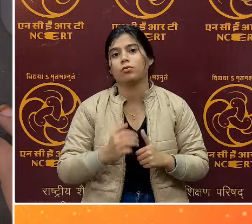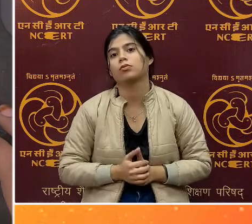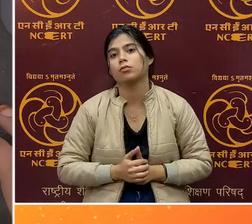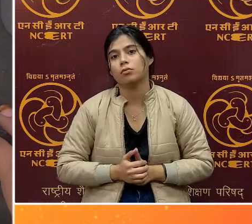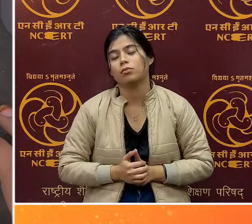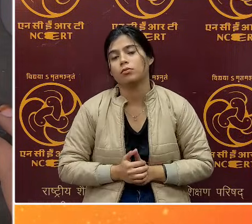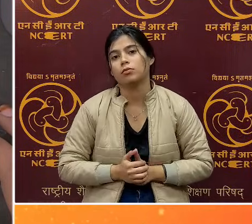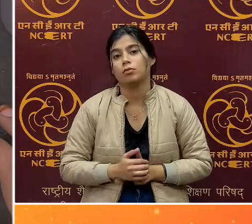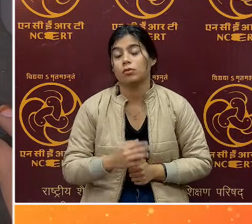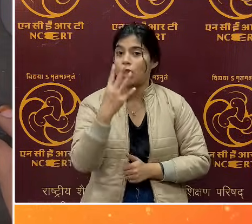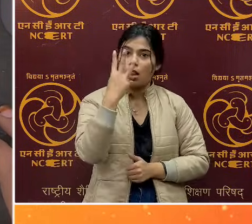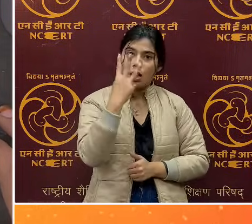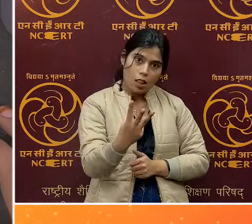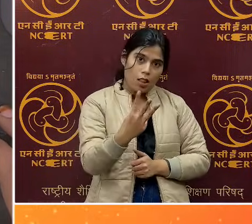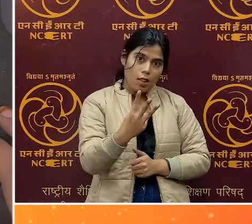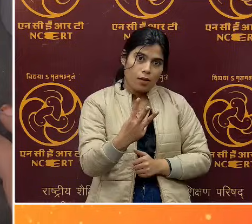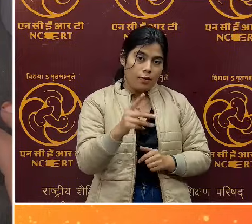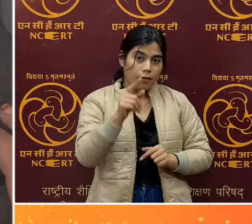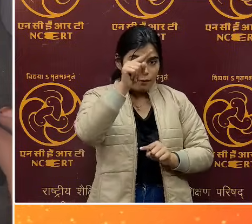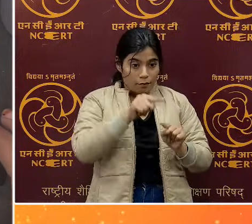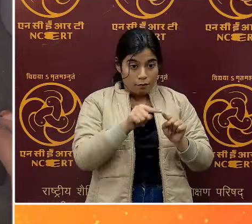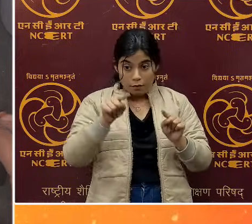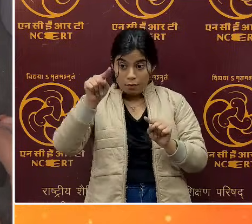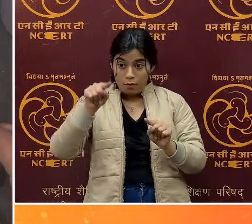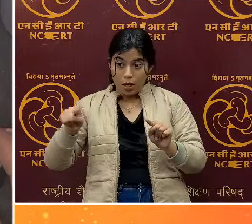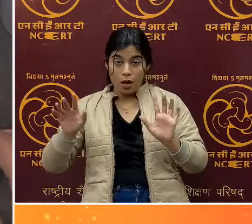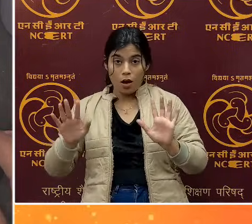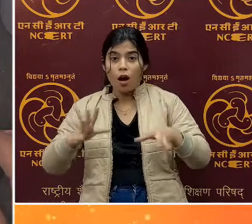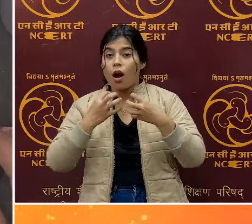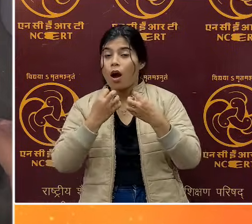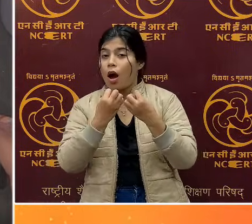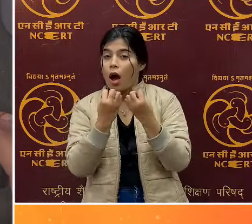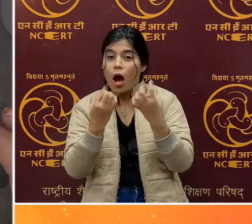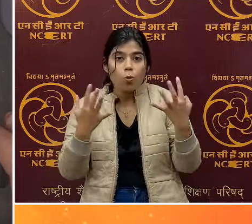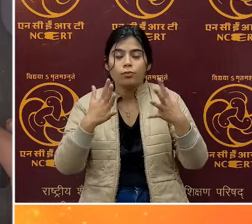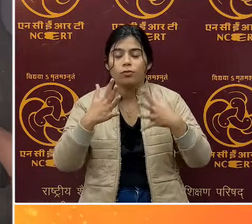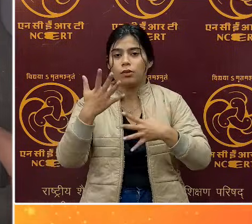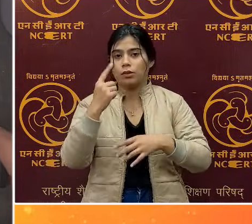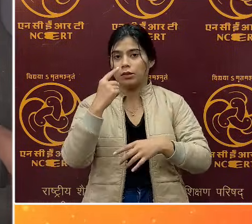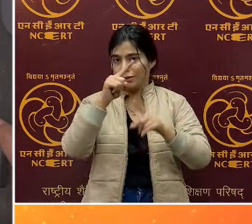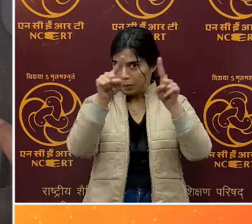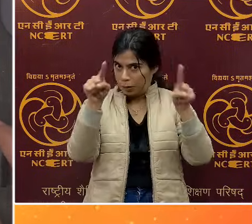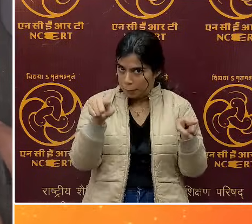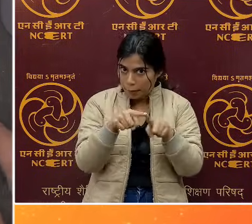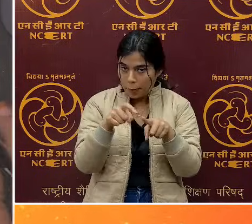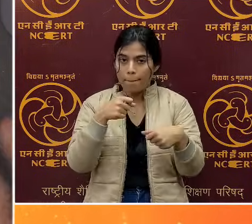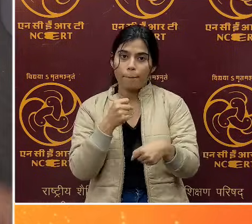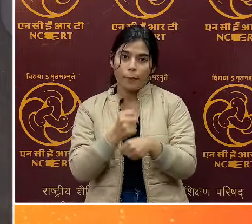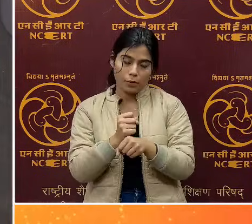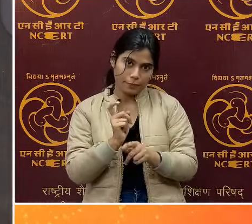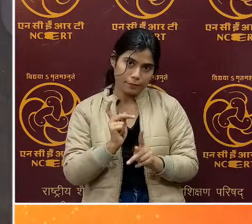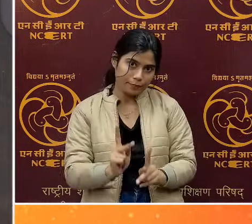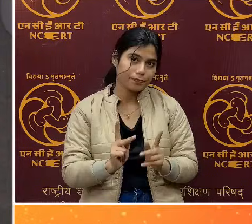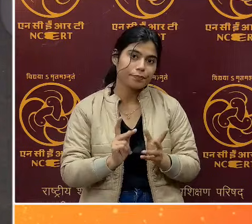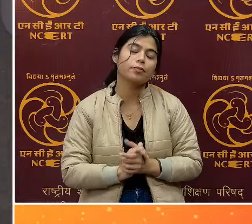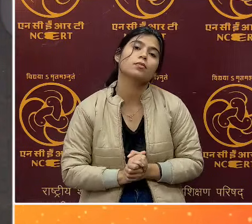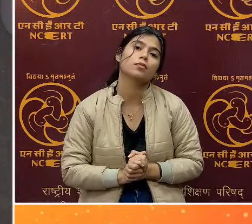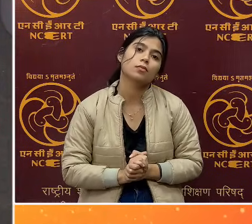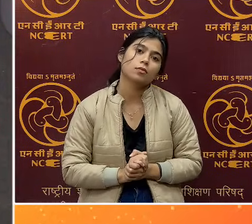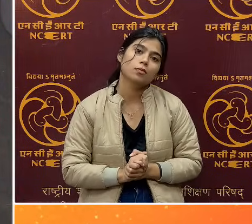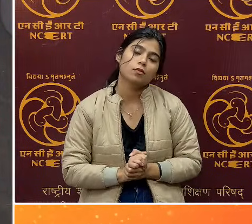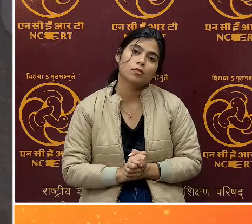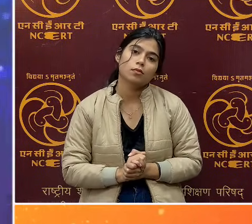This 3 times the angles are forming, and how many number of images it will be formed. Okay. Okay.